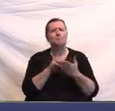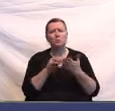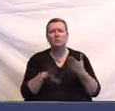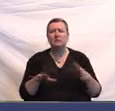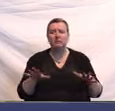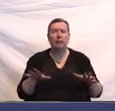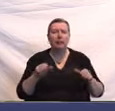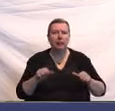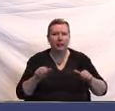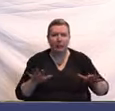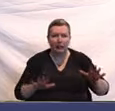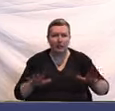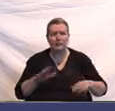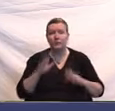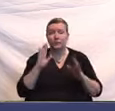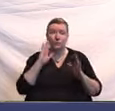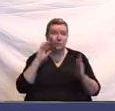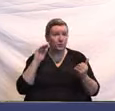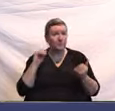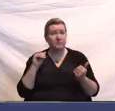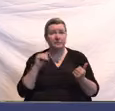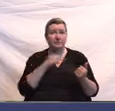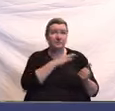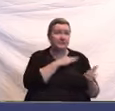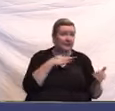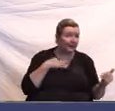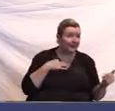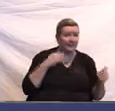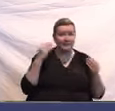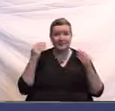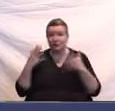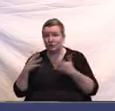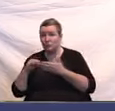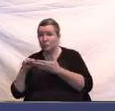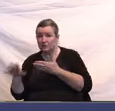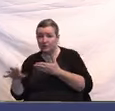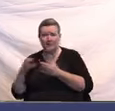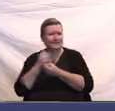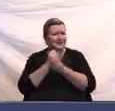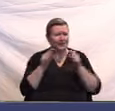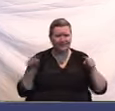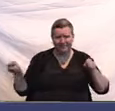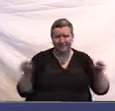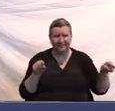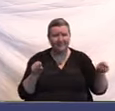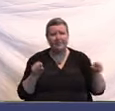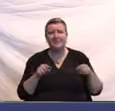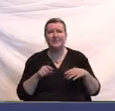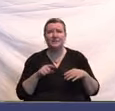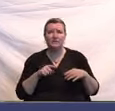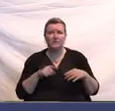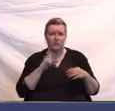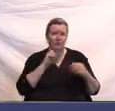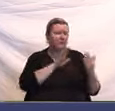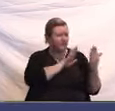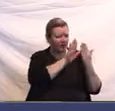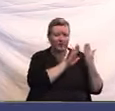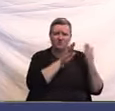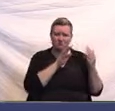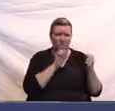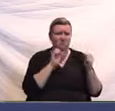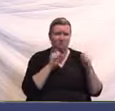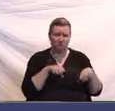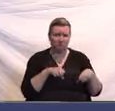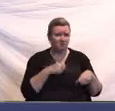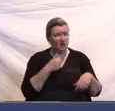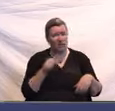and educators safe, but to also keep them in person. And so we're going to do everything we can to accomplish that.